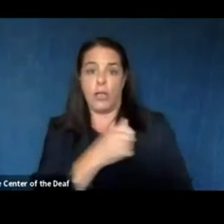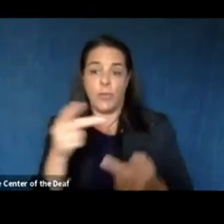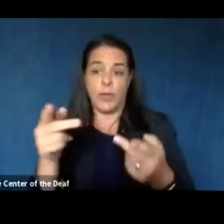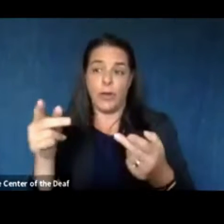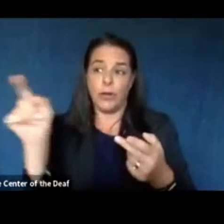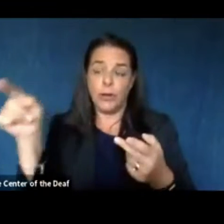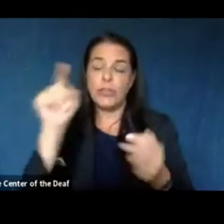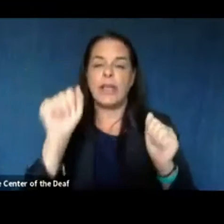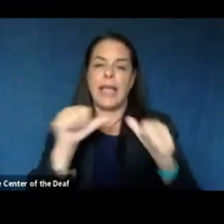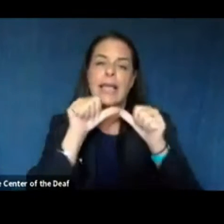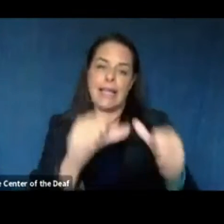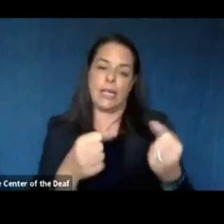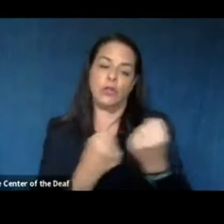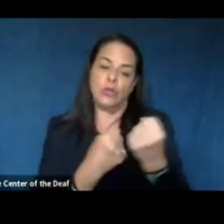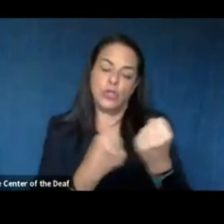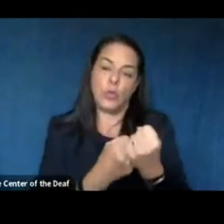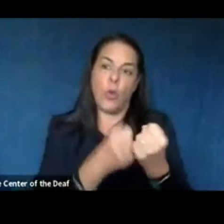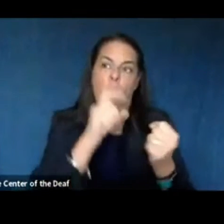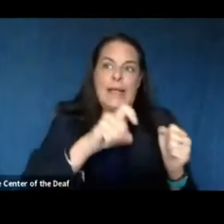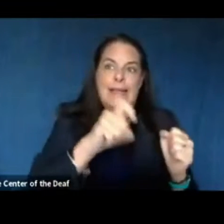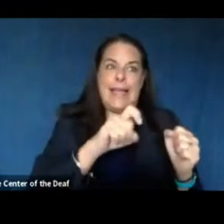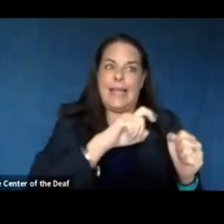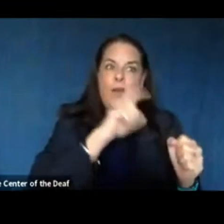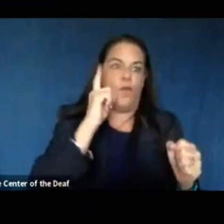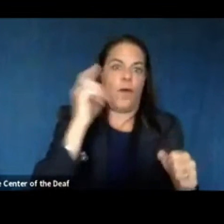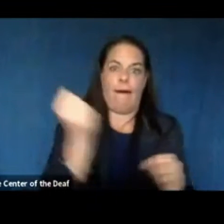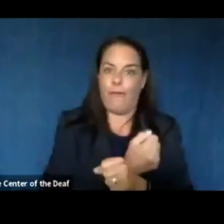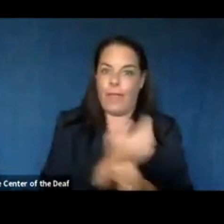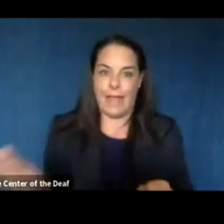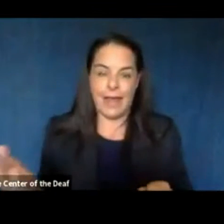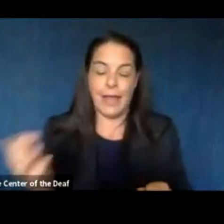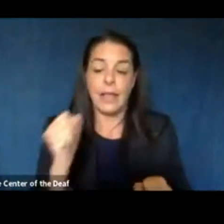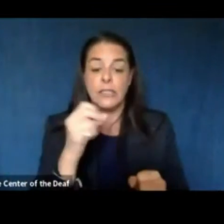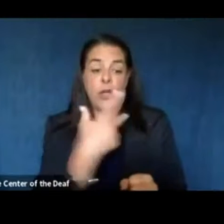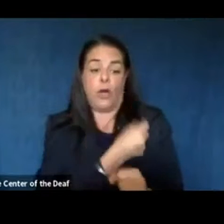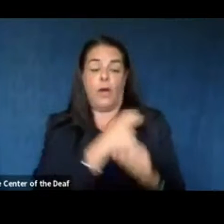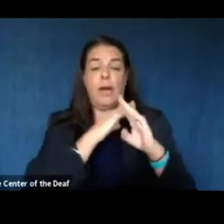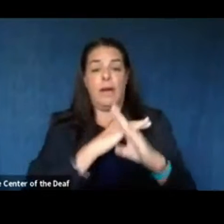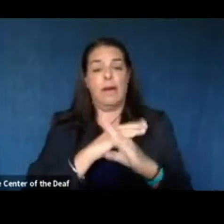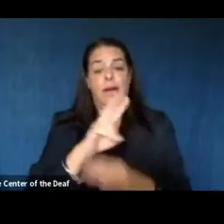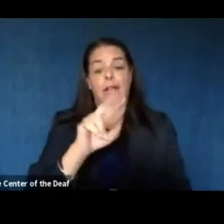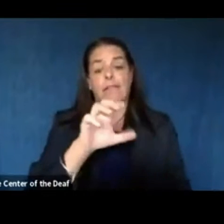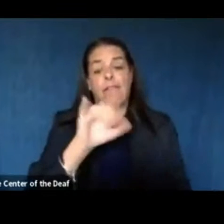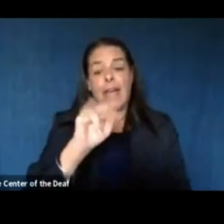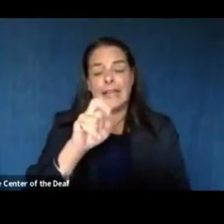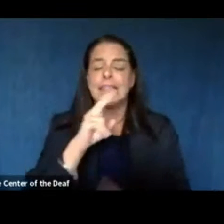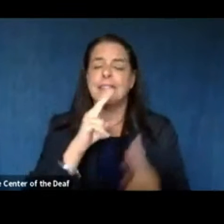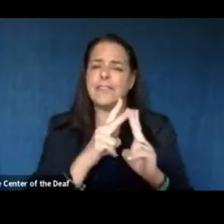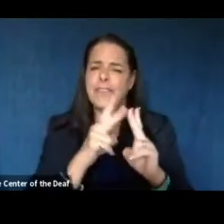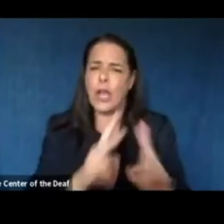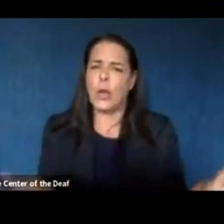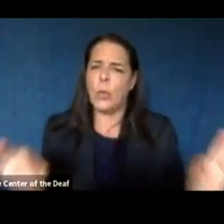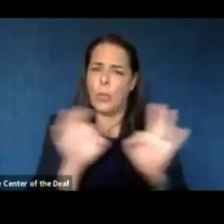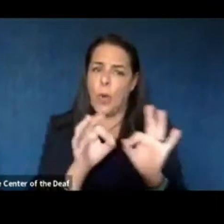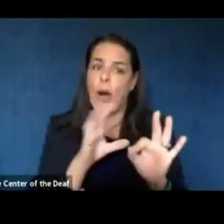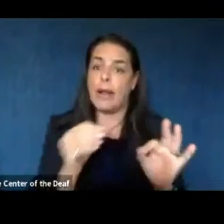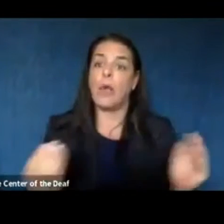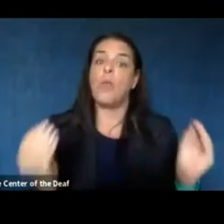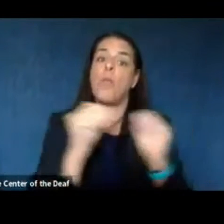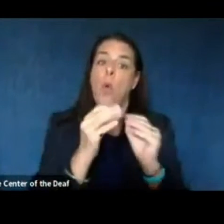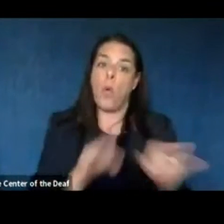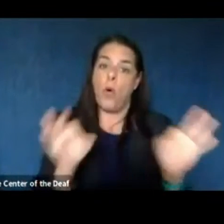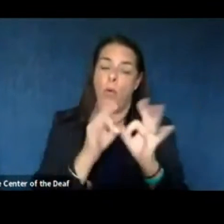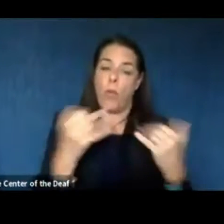continue to support the need across the board. So vaccines are extremely important and continue to be even more so this fall. From David